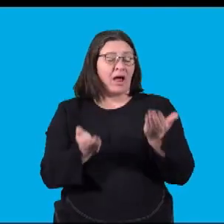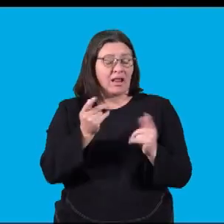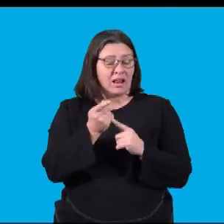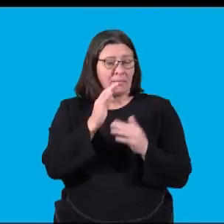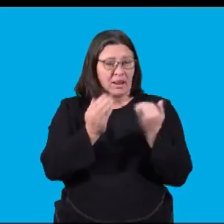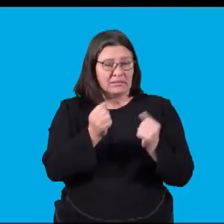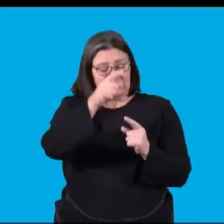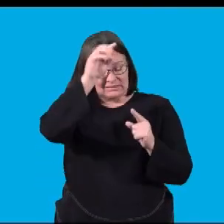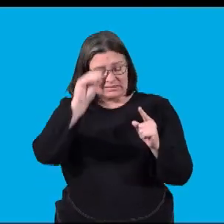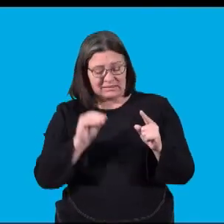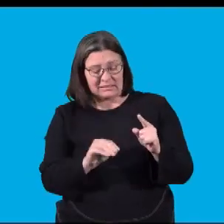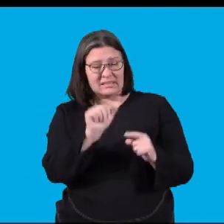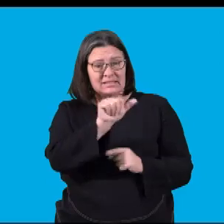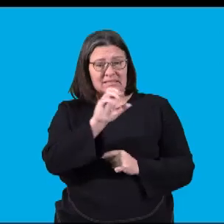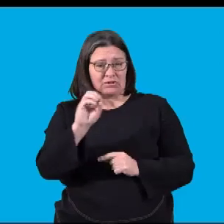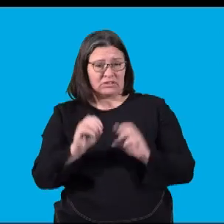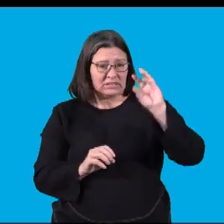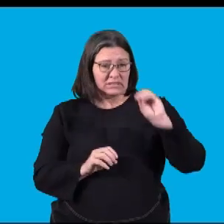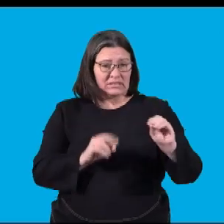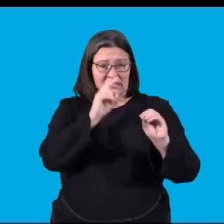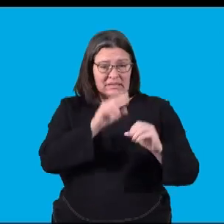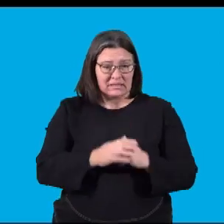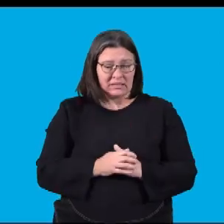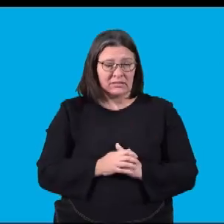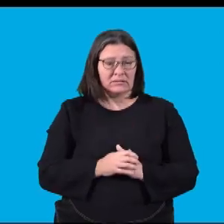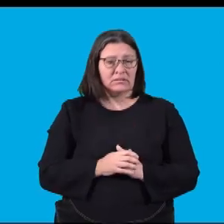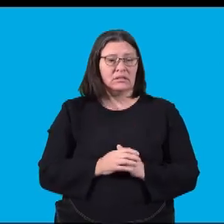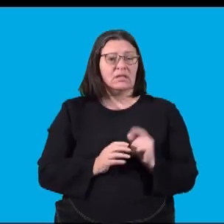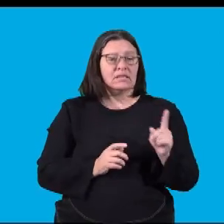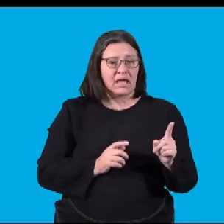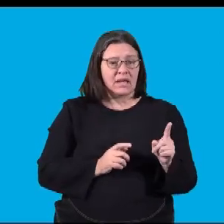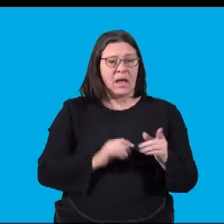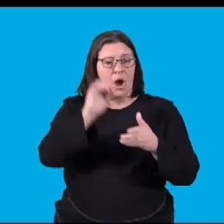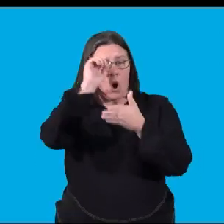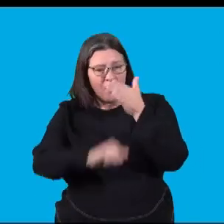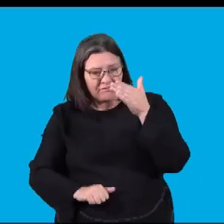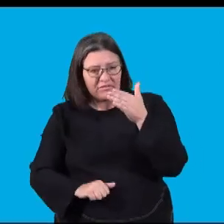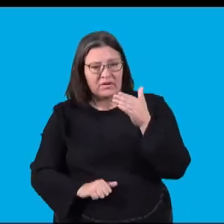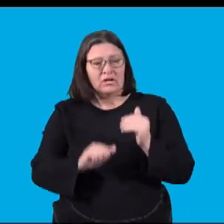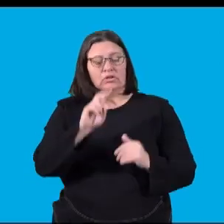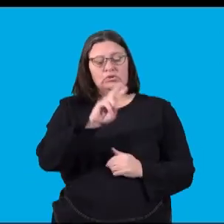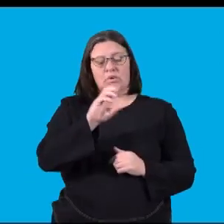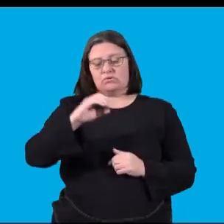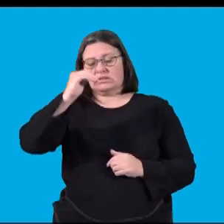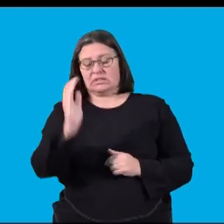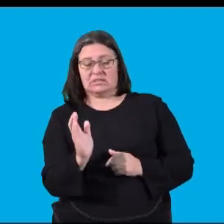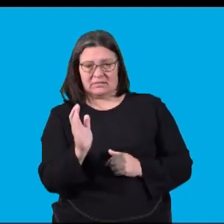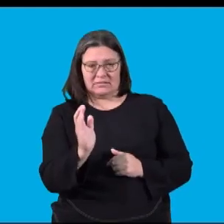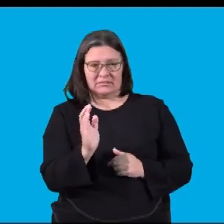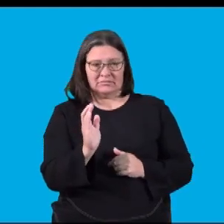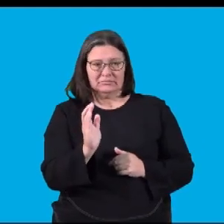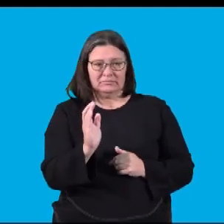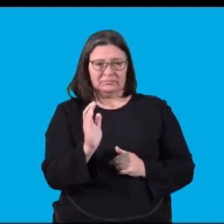is your 600. And your prepaid expense amount must then be subtracted. So you come in and